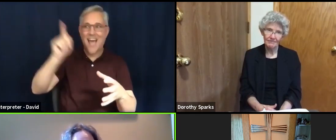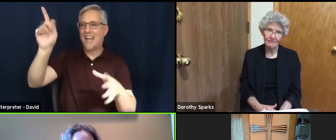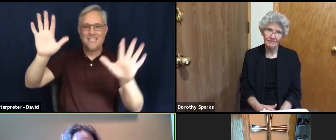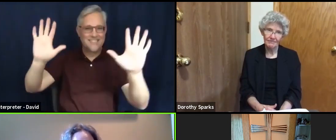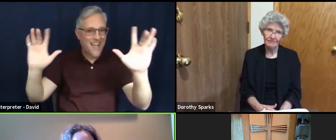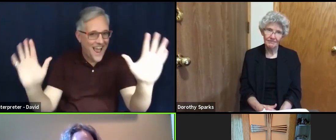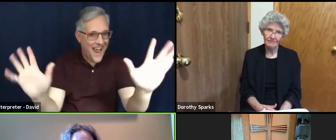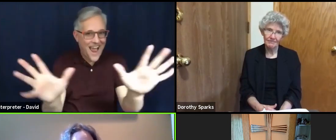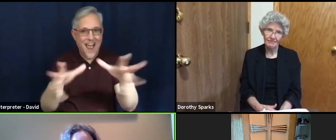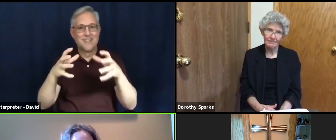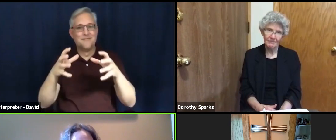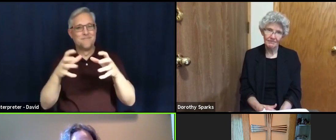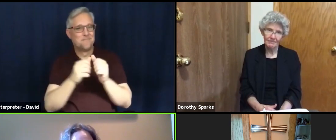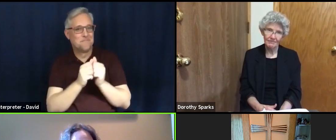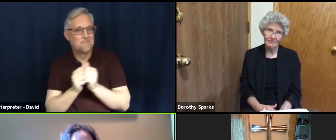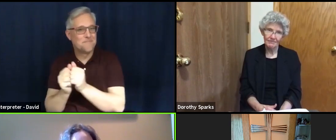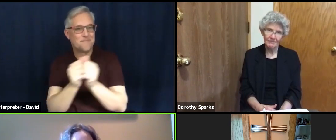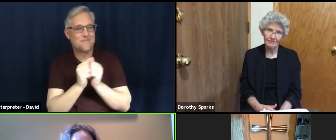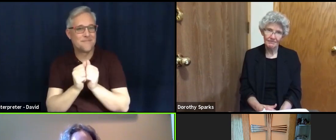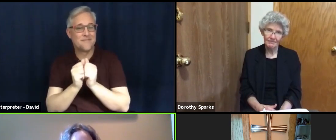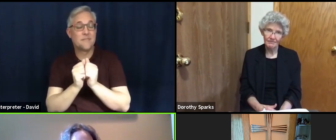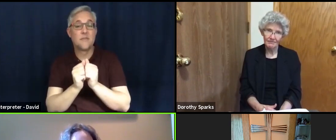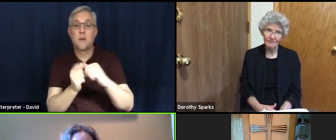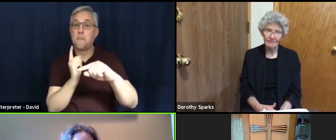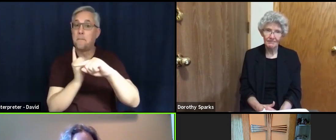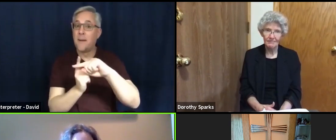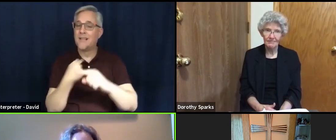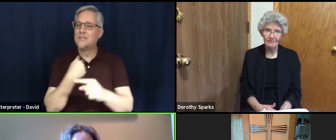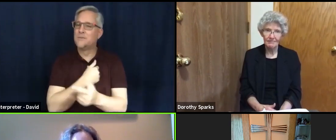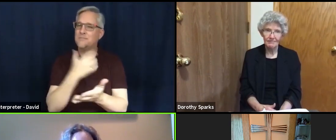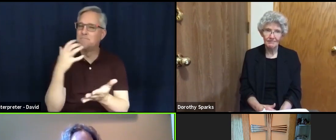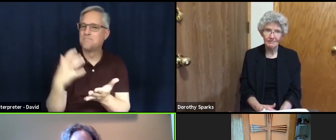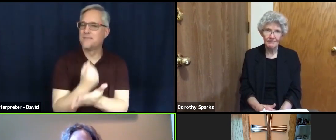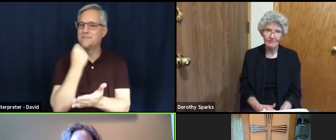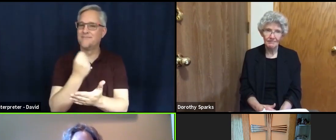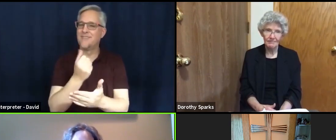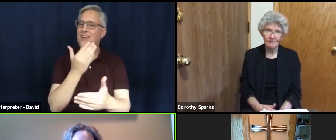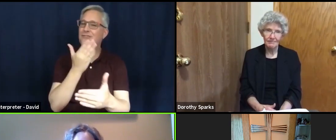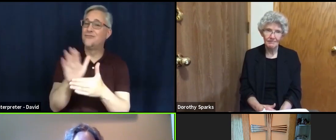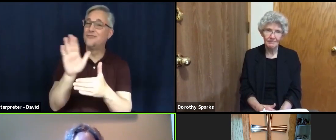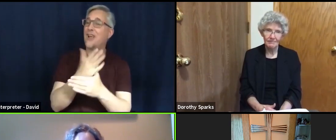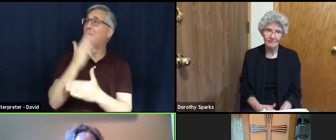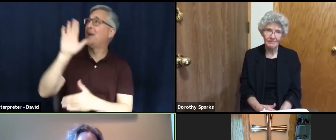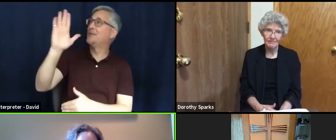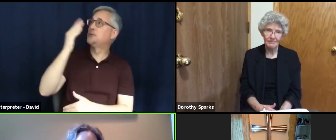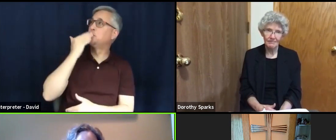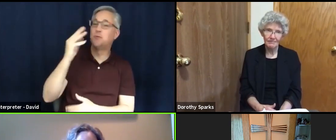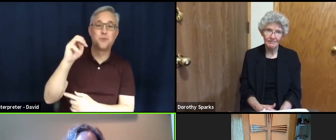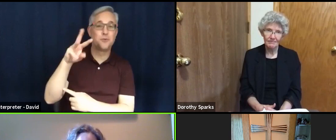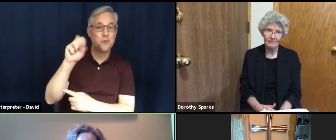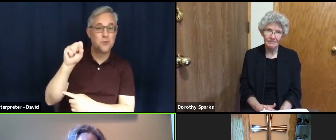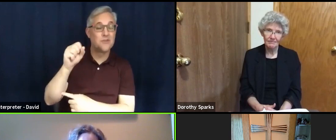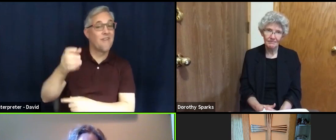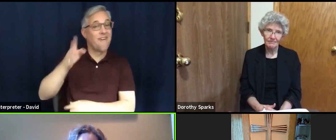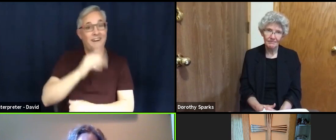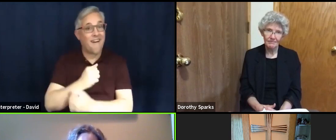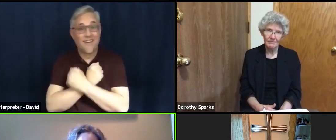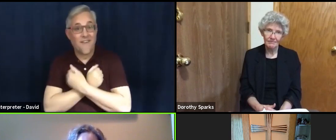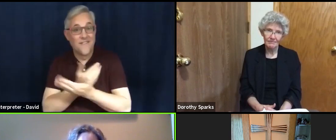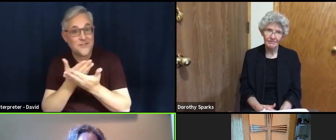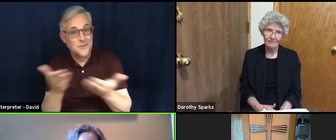a way for us to share the good news of God's love with deaf people and their